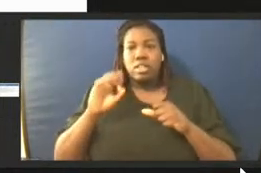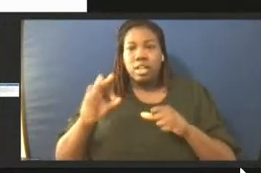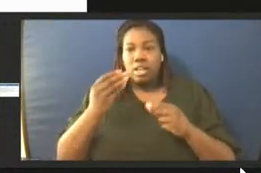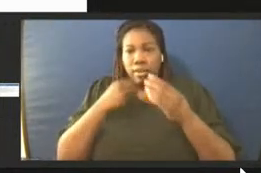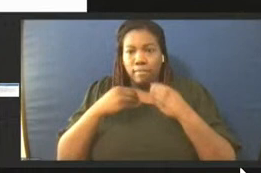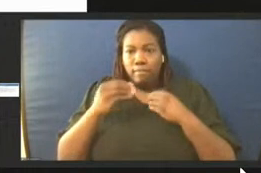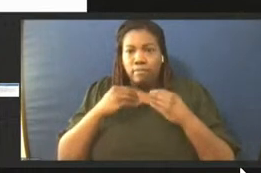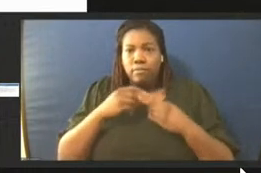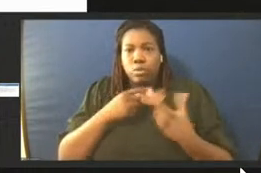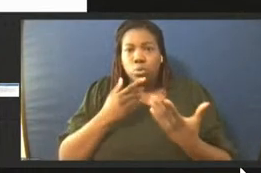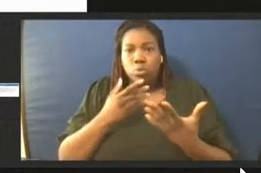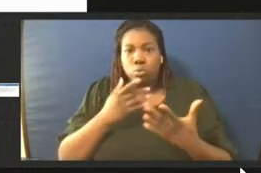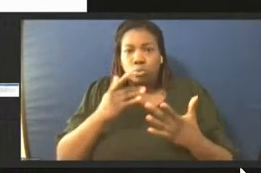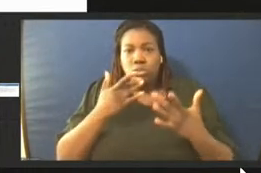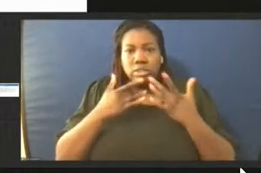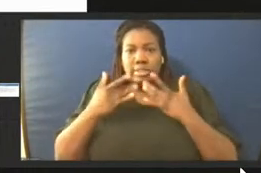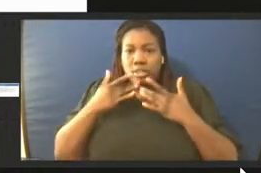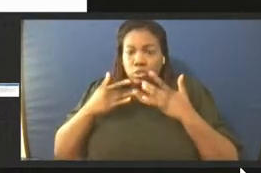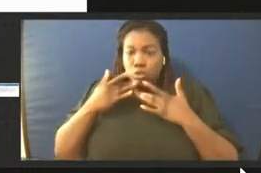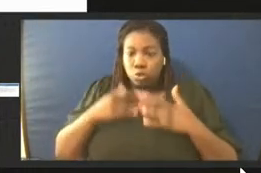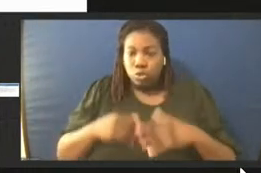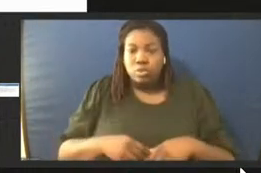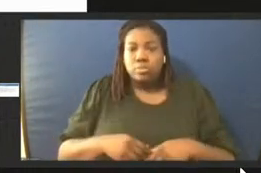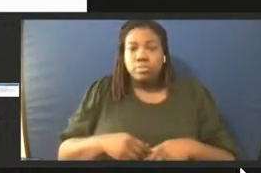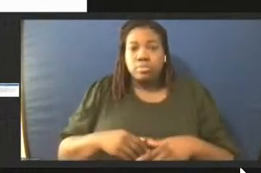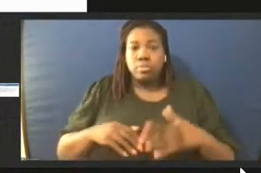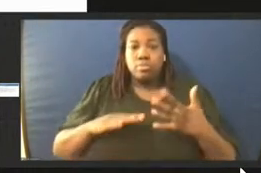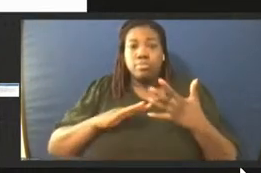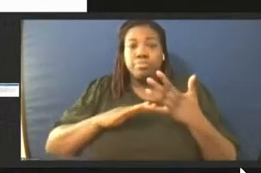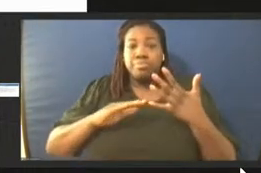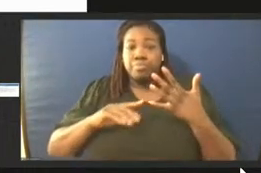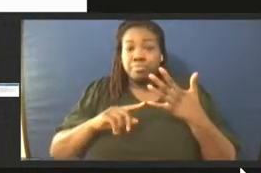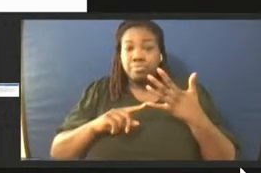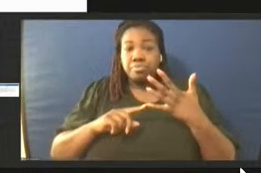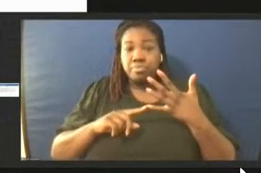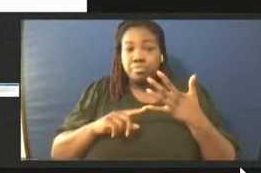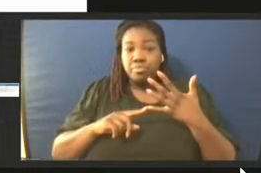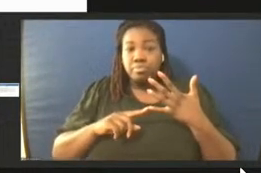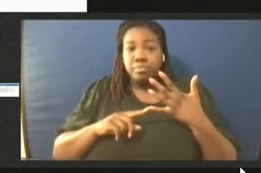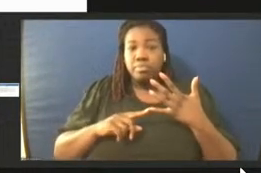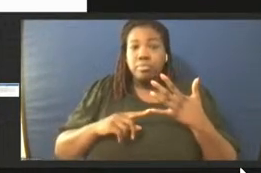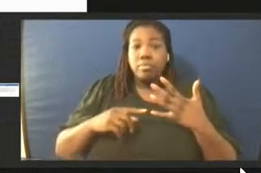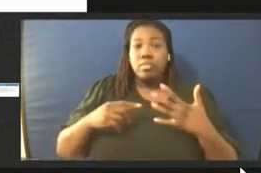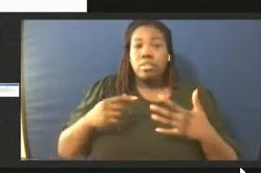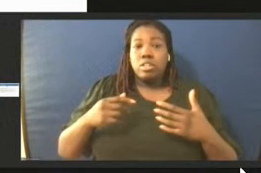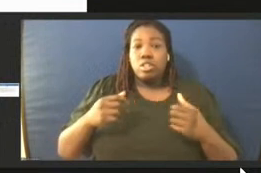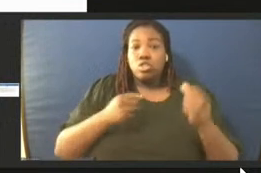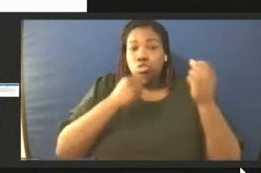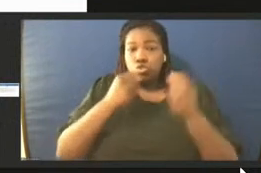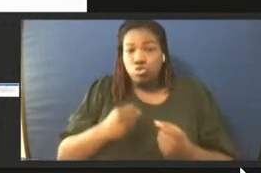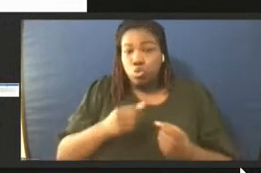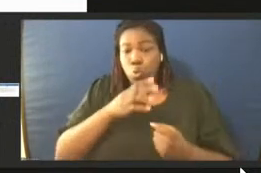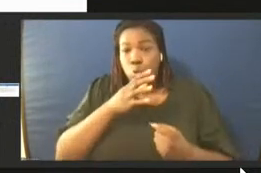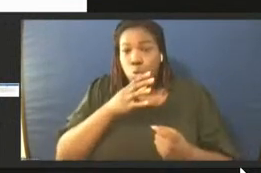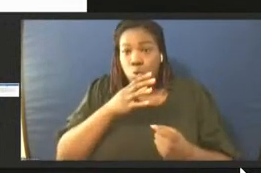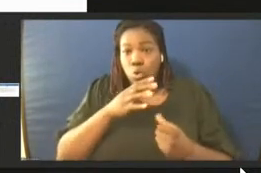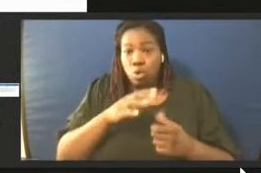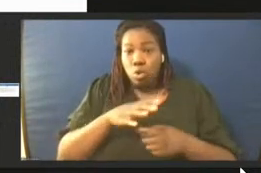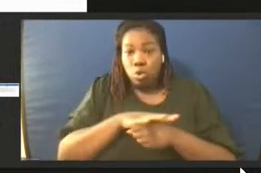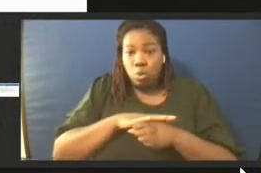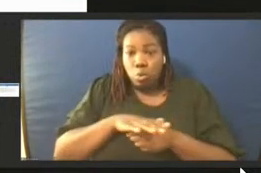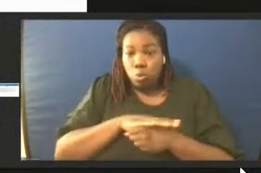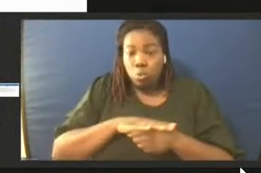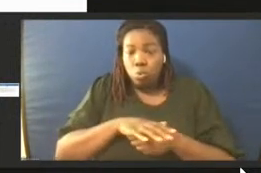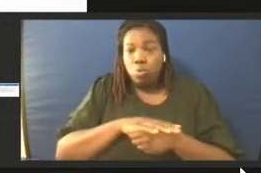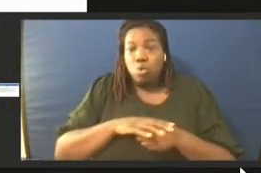deserts, grocery deserts. The fifth is to strengthen local and regional food production by providing flexibility